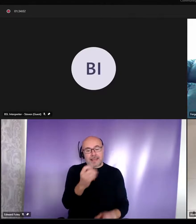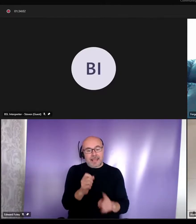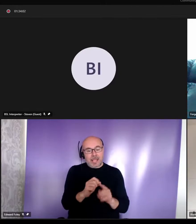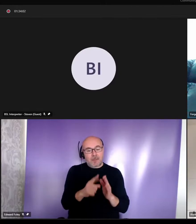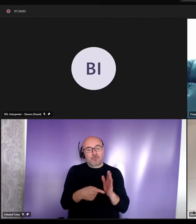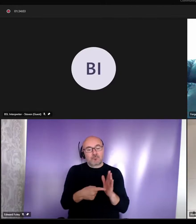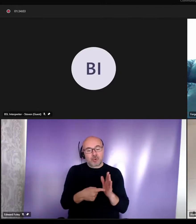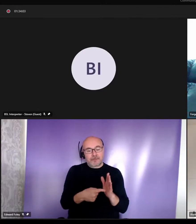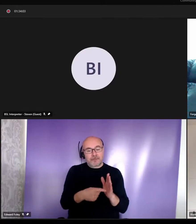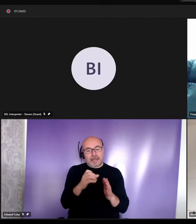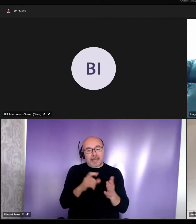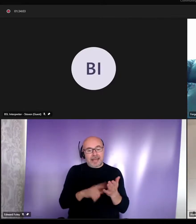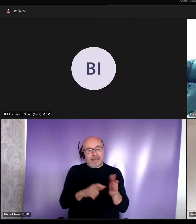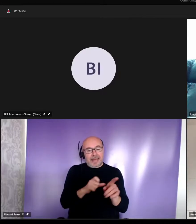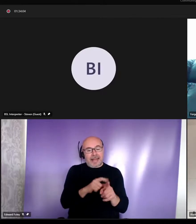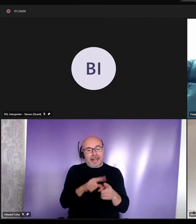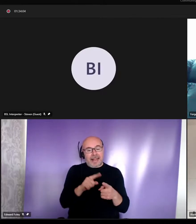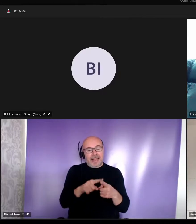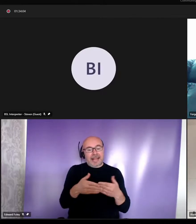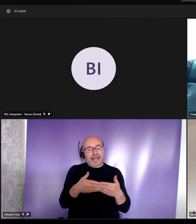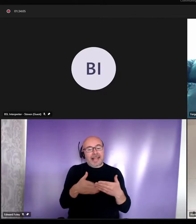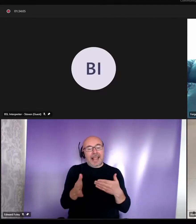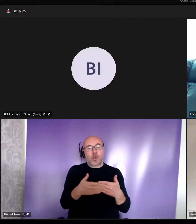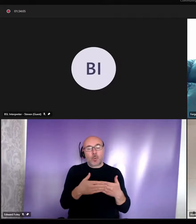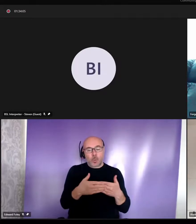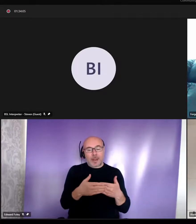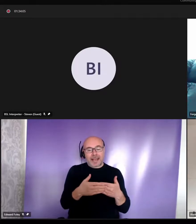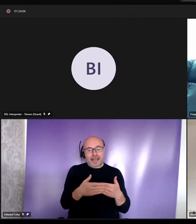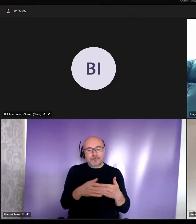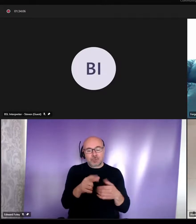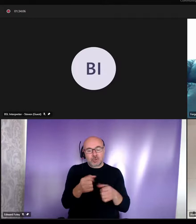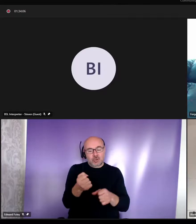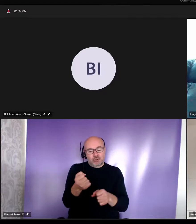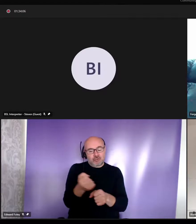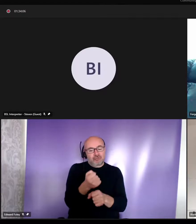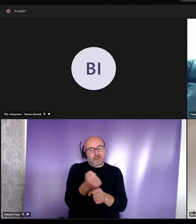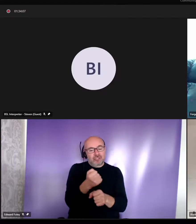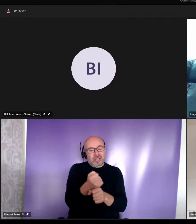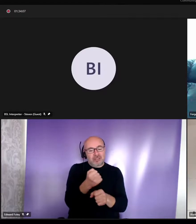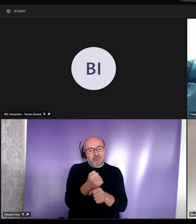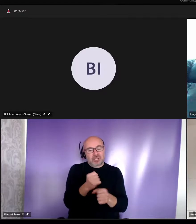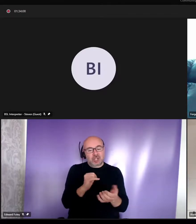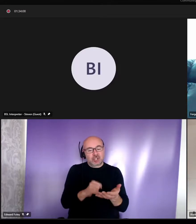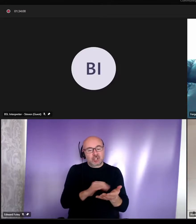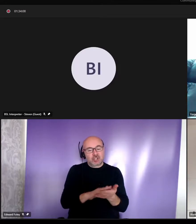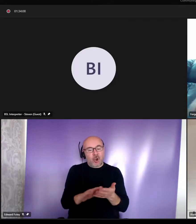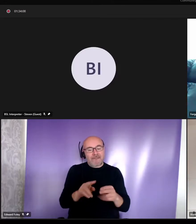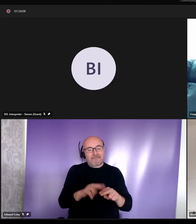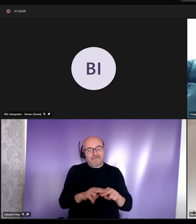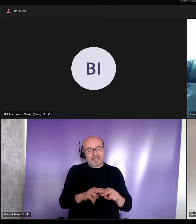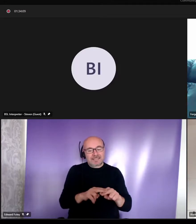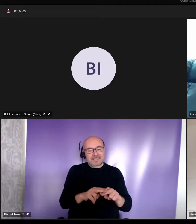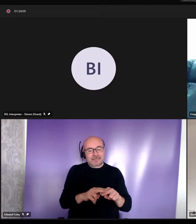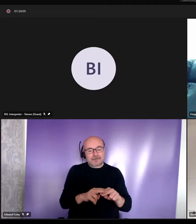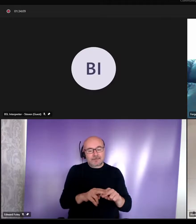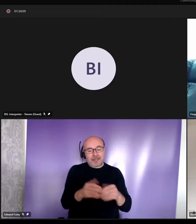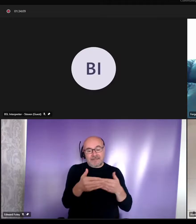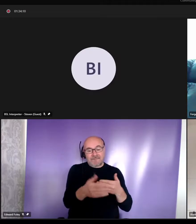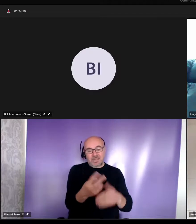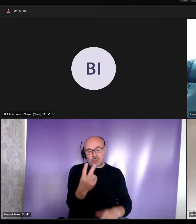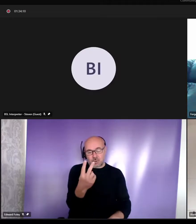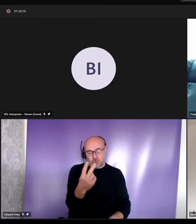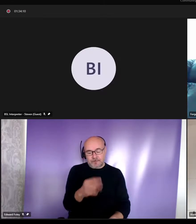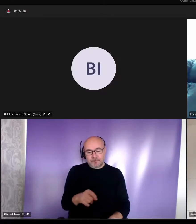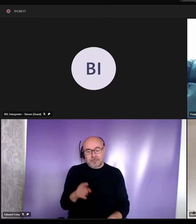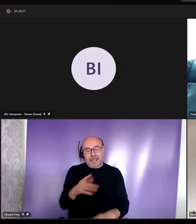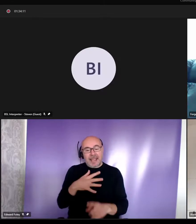Urban Regeneration Company for the remediation of Shawfield Phase 2 in Rutherglen, completion of environmental improvements